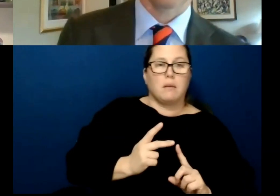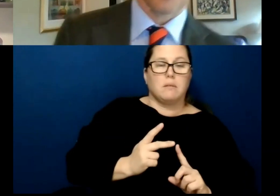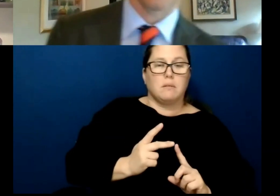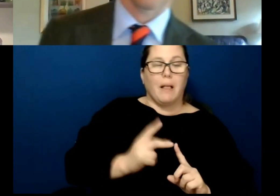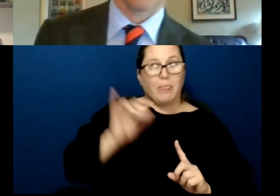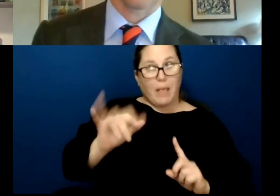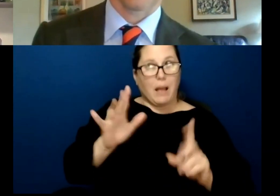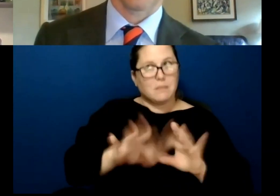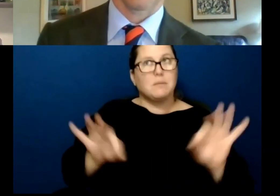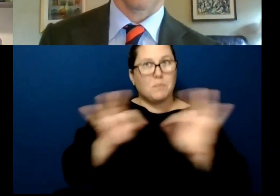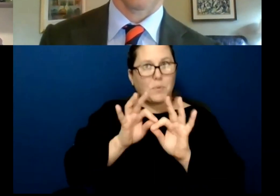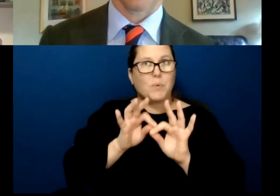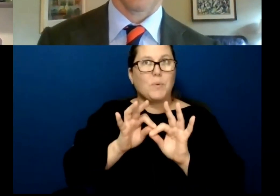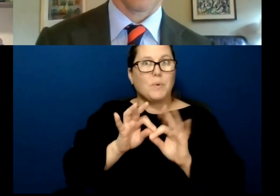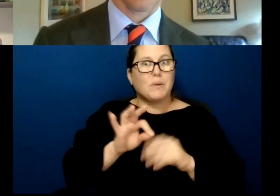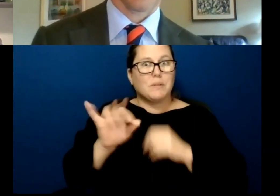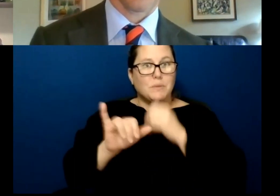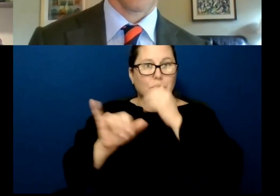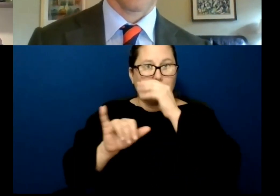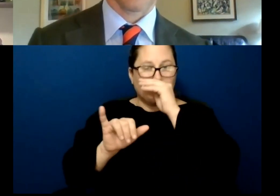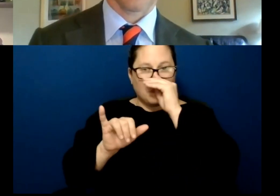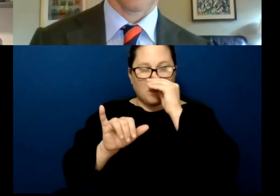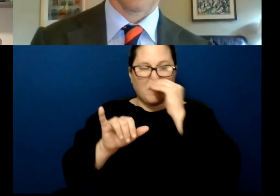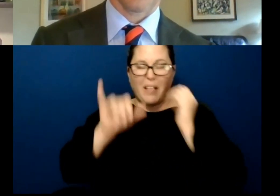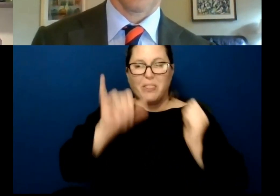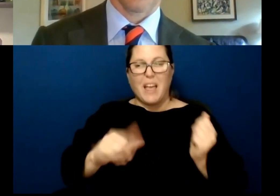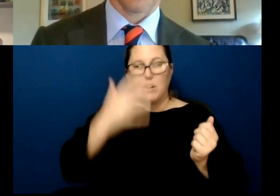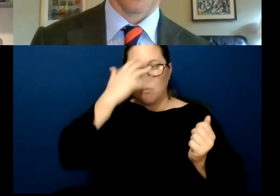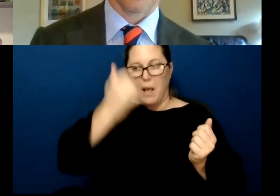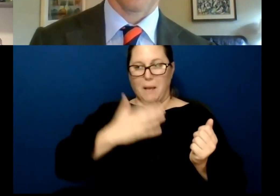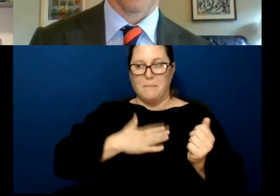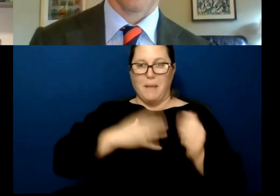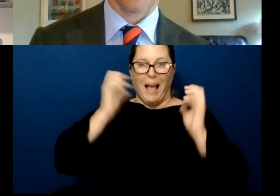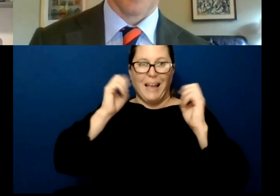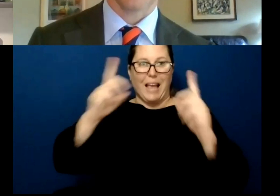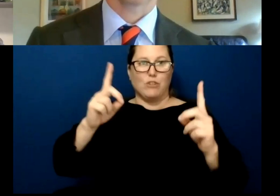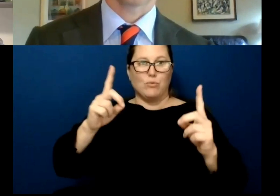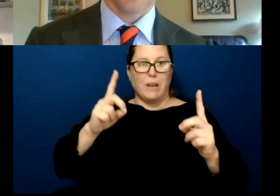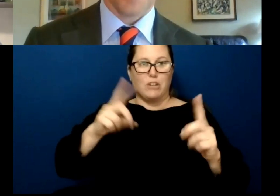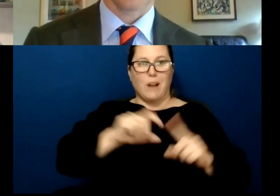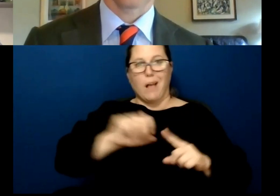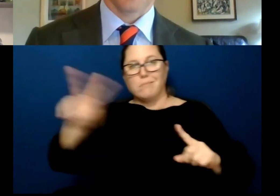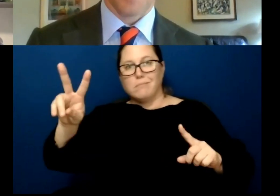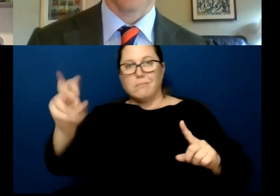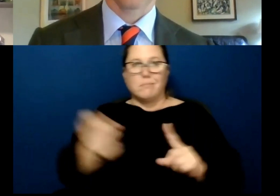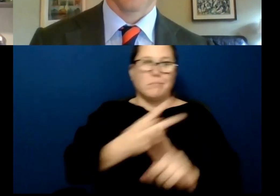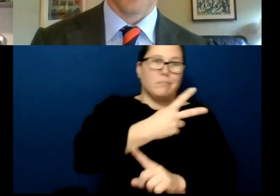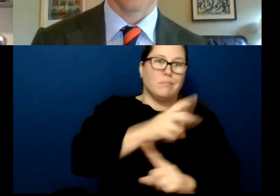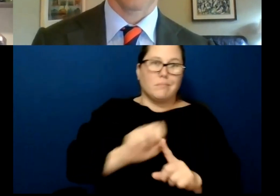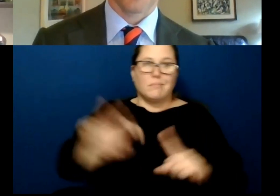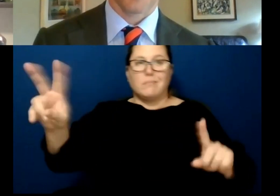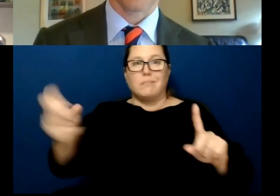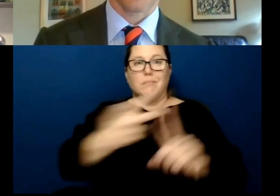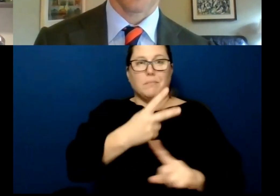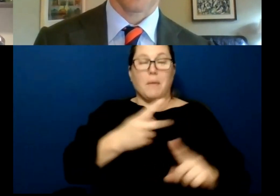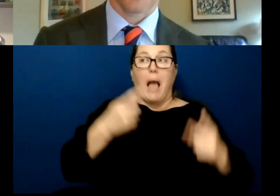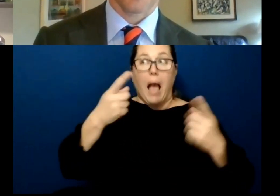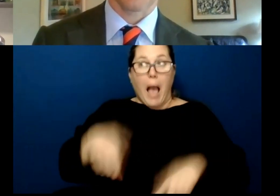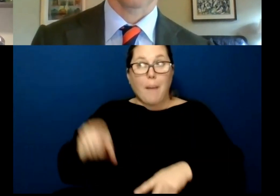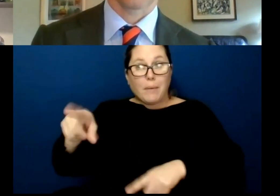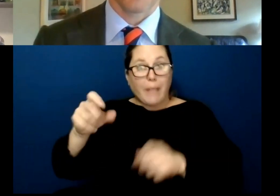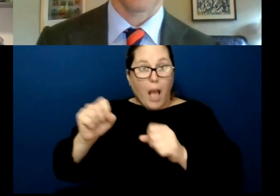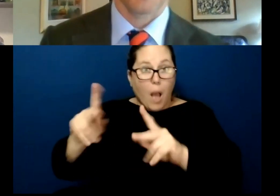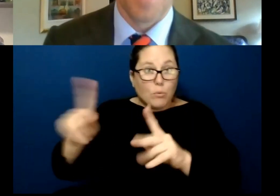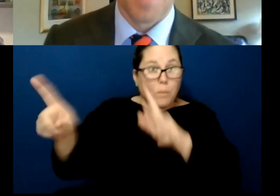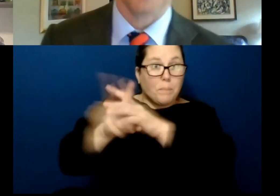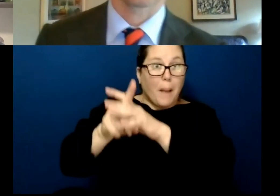is why sort of my education career has kind of gone a little bit like this, is because I took advantage of other opportunities